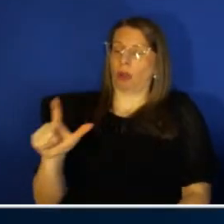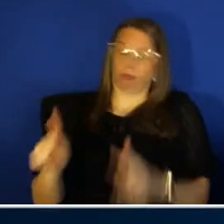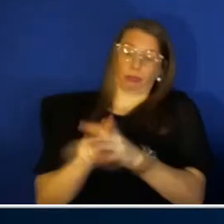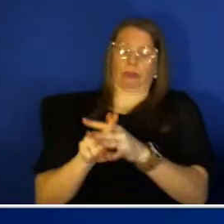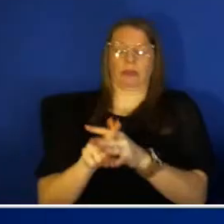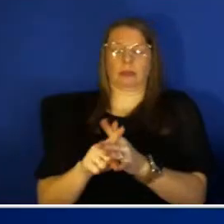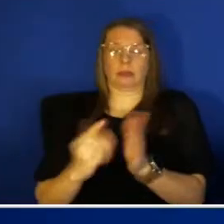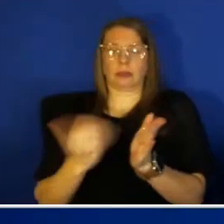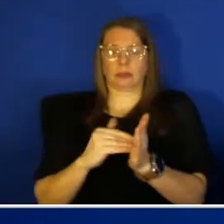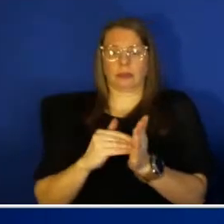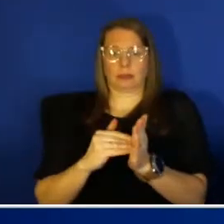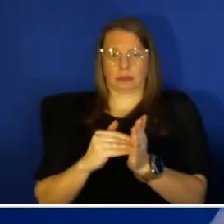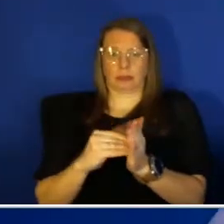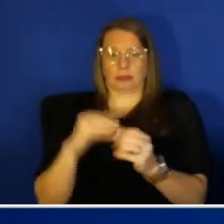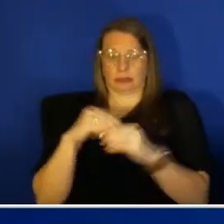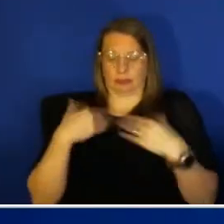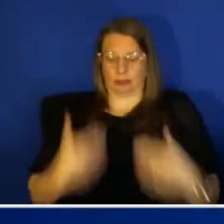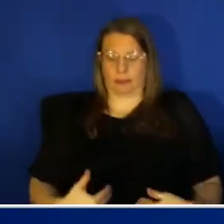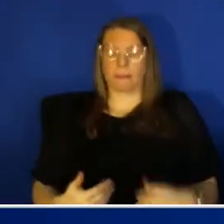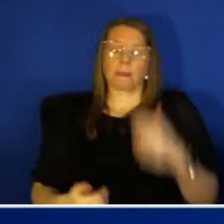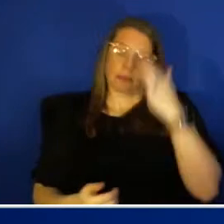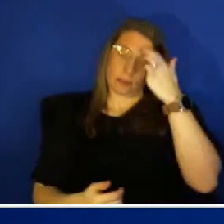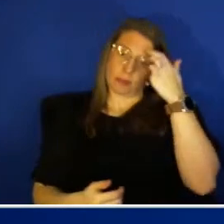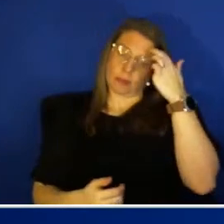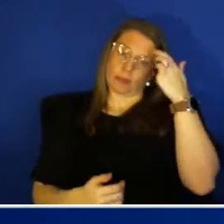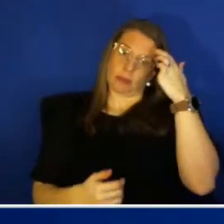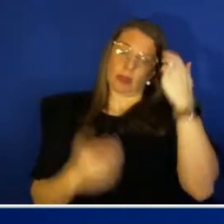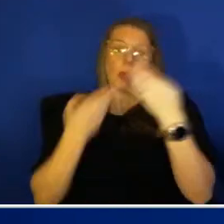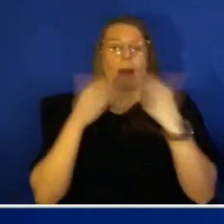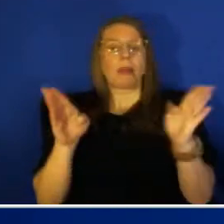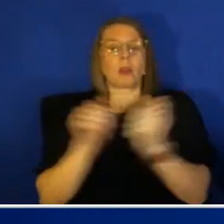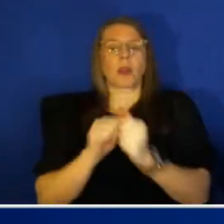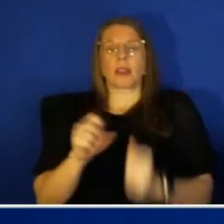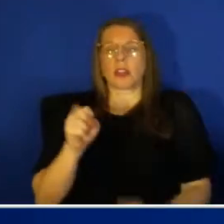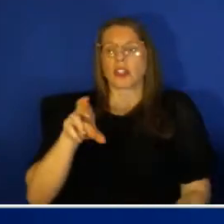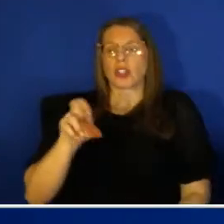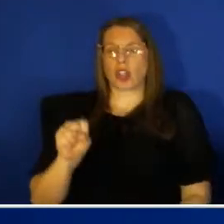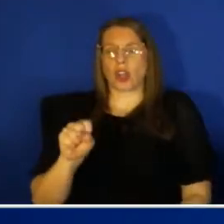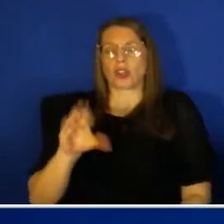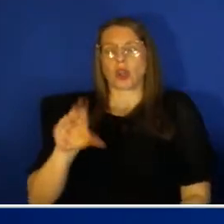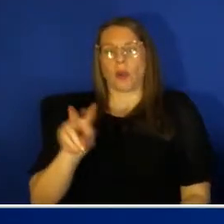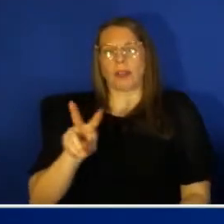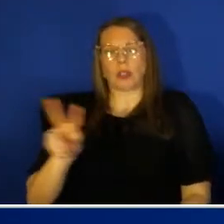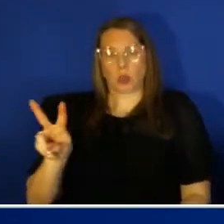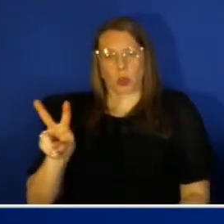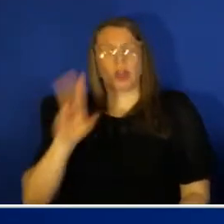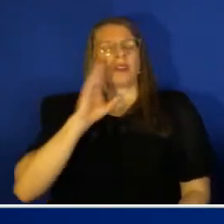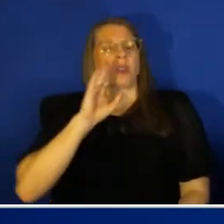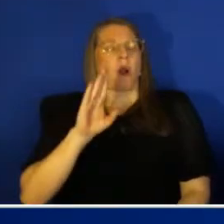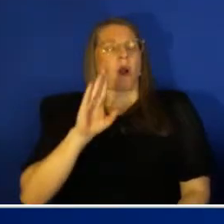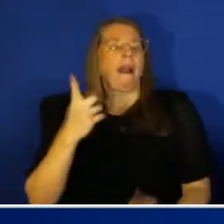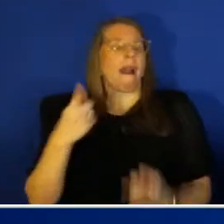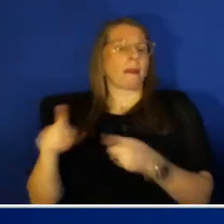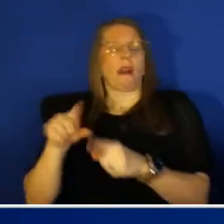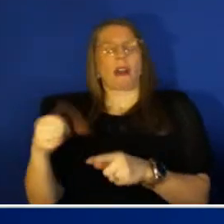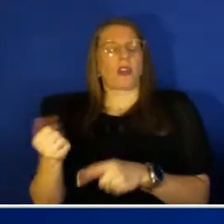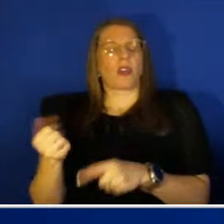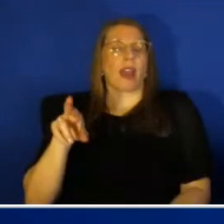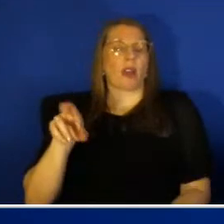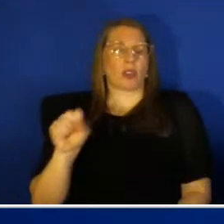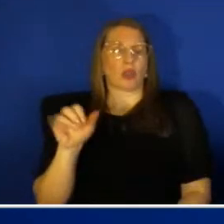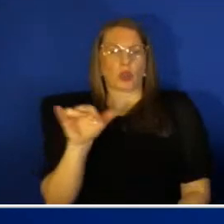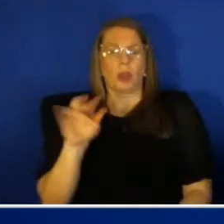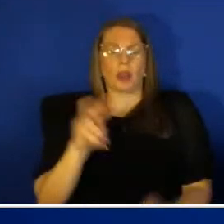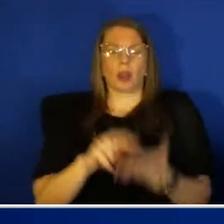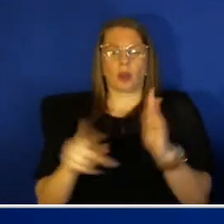it is most public now with SARS-CoV-2 infection, but we know it happens with other viruses. And what we're talking about is a rebound